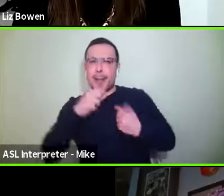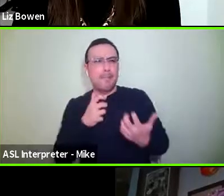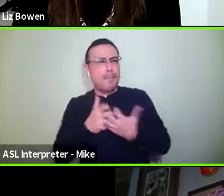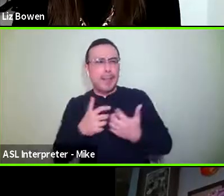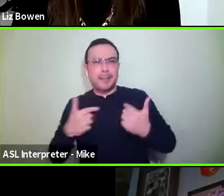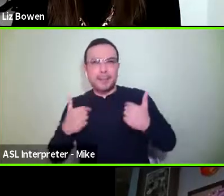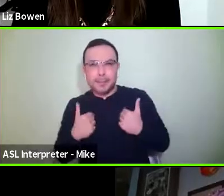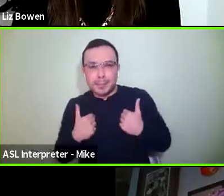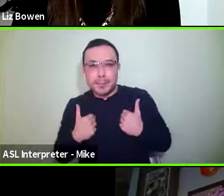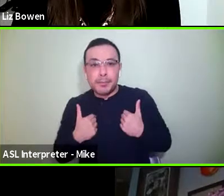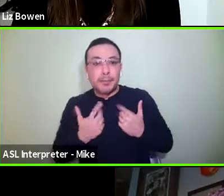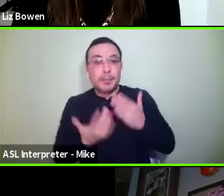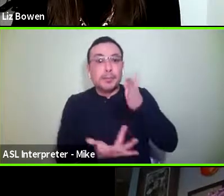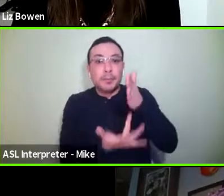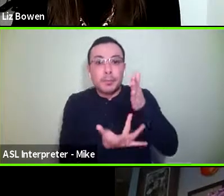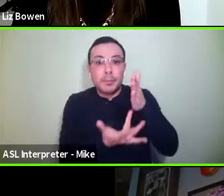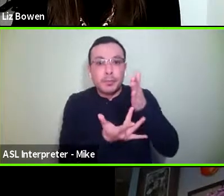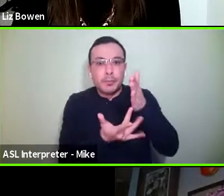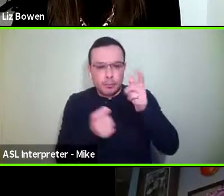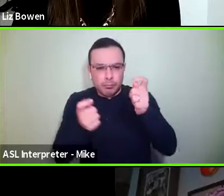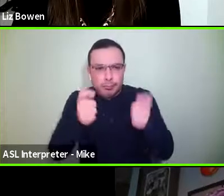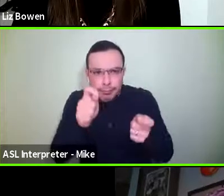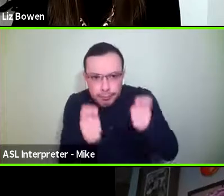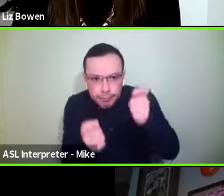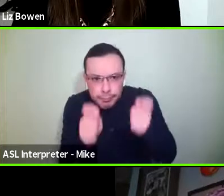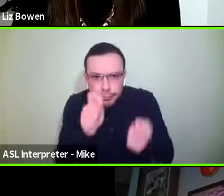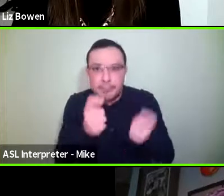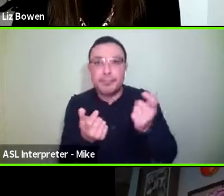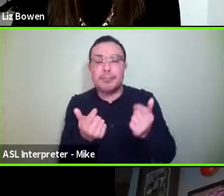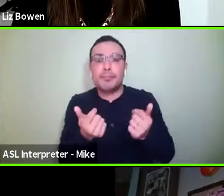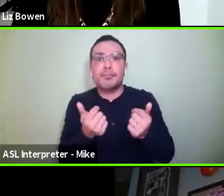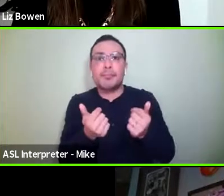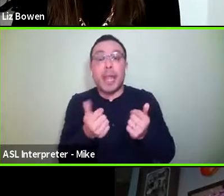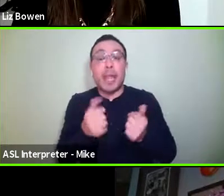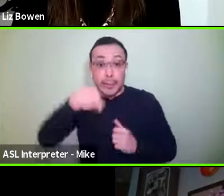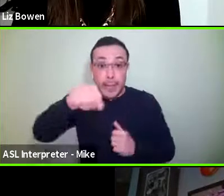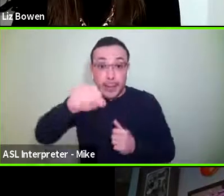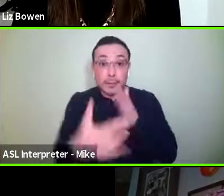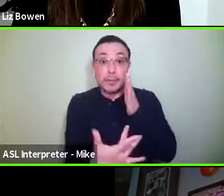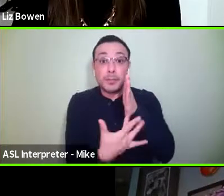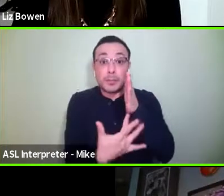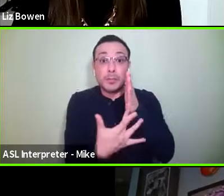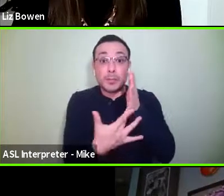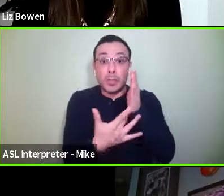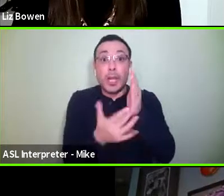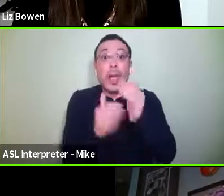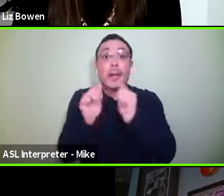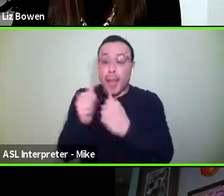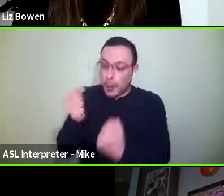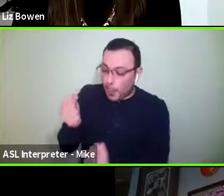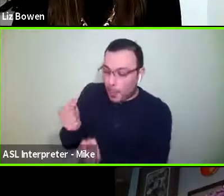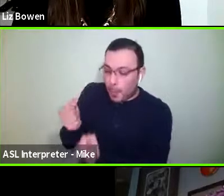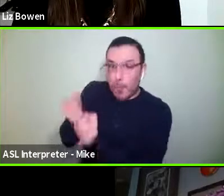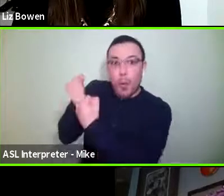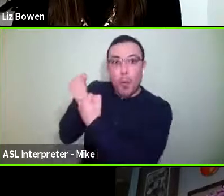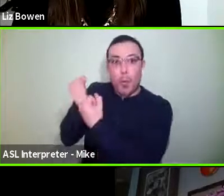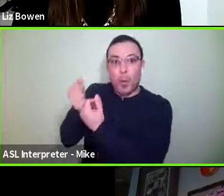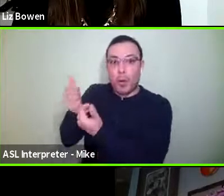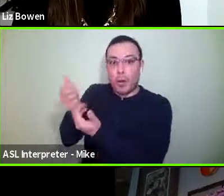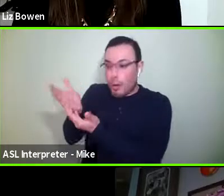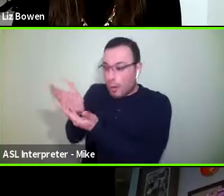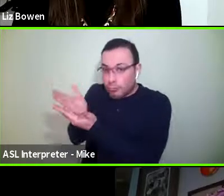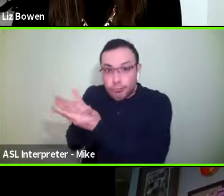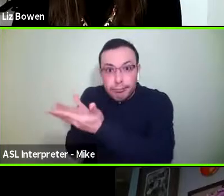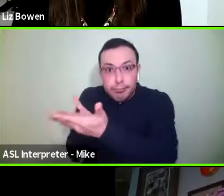how they both are paths to access for people with disabilities and at the same time